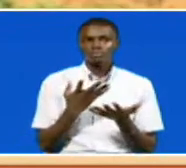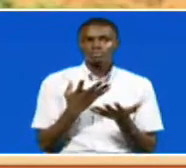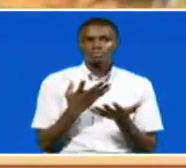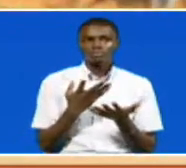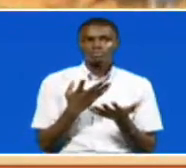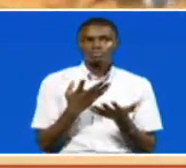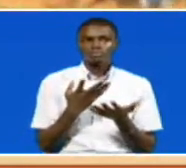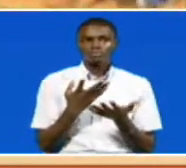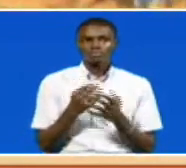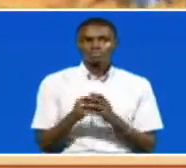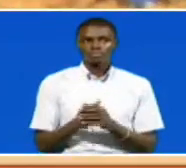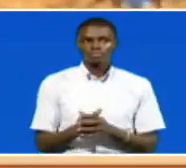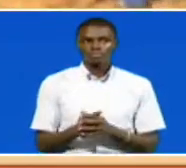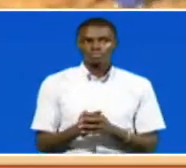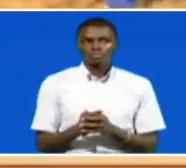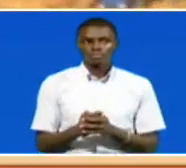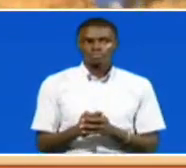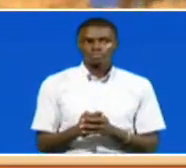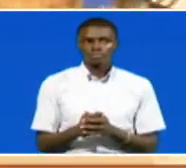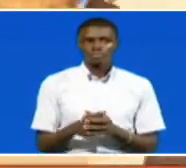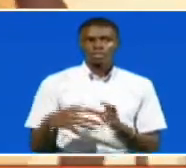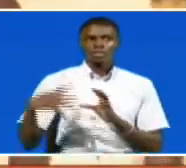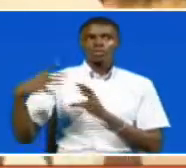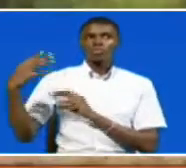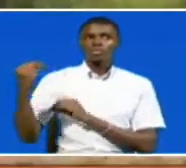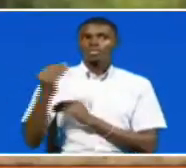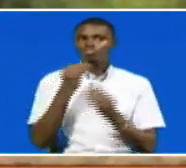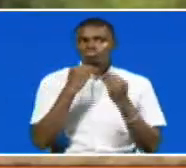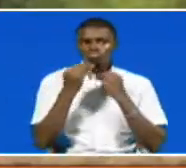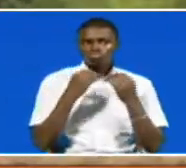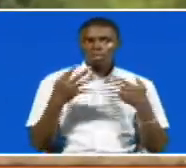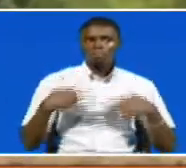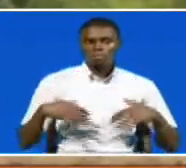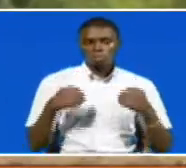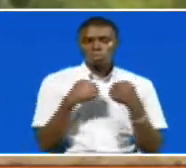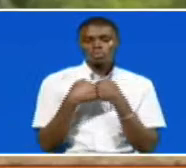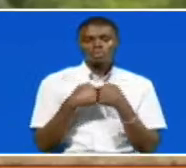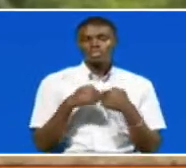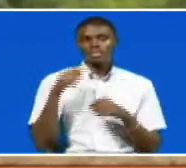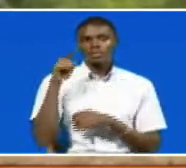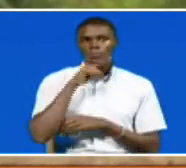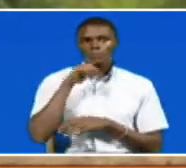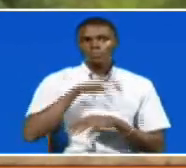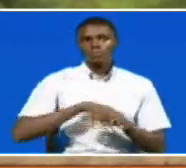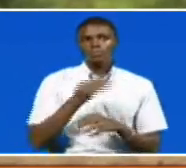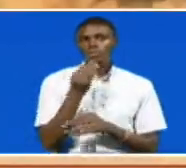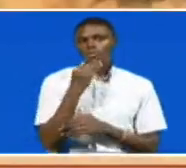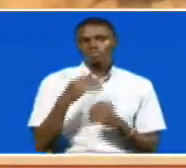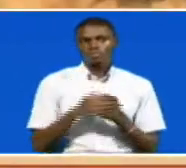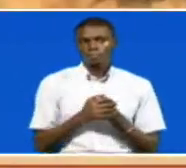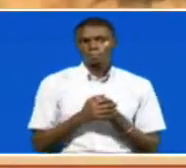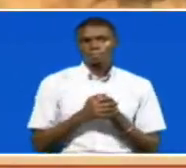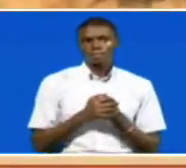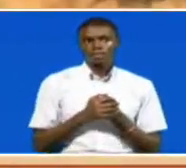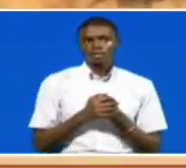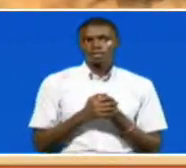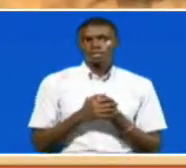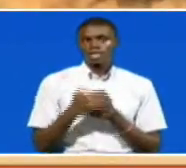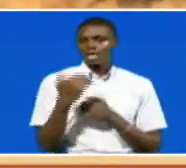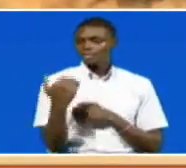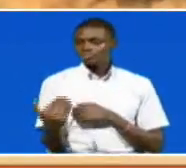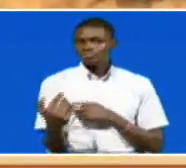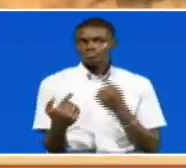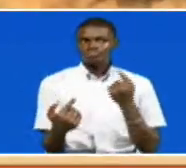chesea maji. Pia naye pia ukienda upande wa chakula nini, watu wana struggle sana kupata chakula. Ndio unapata hata mtoto